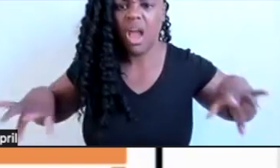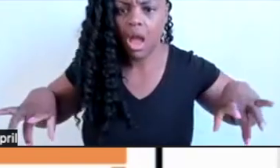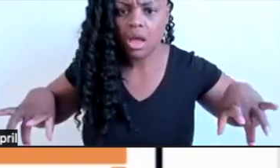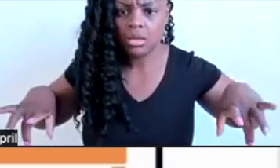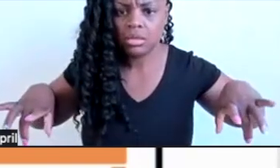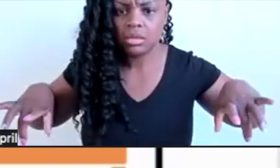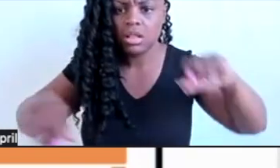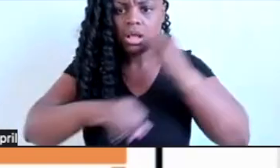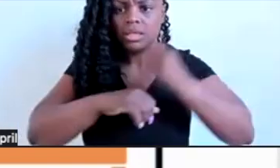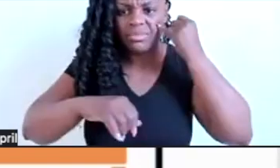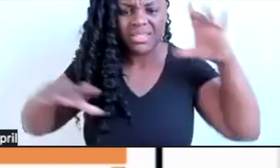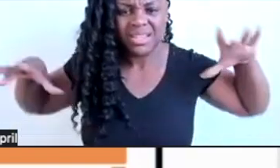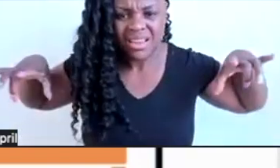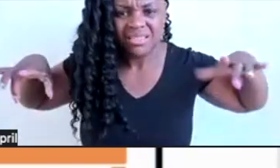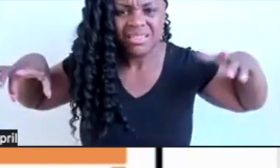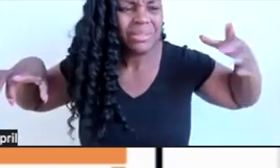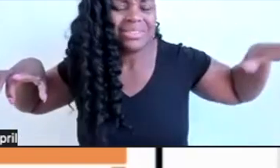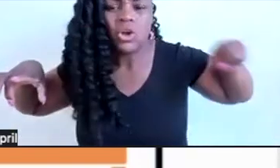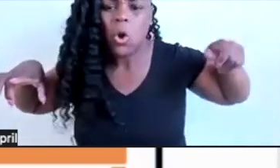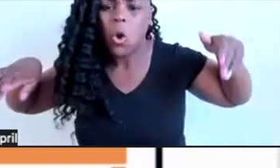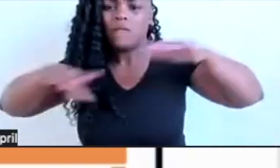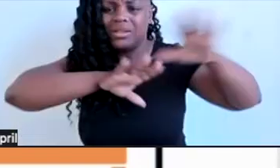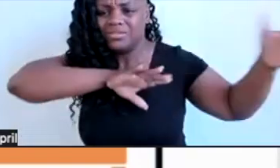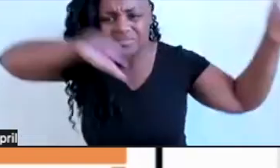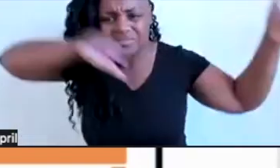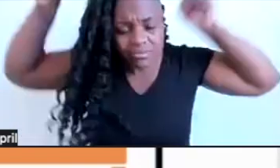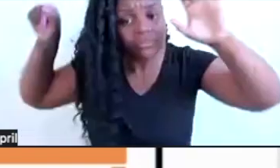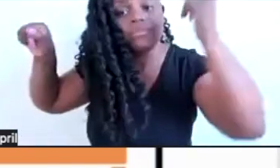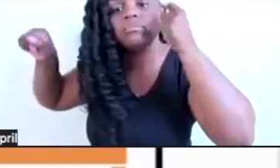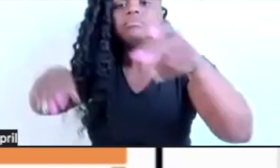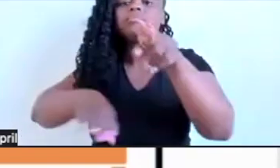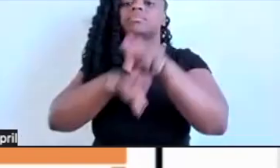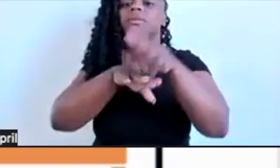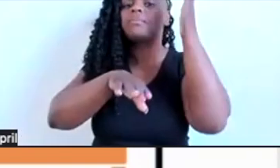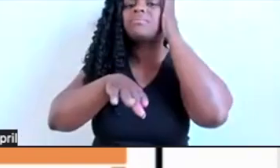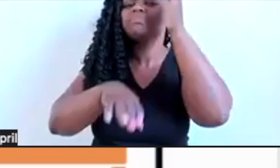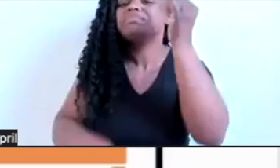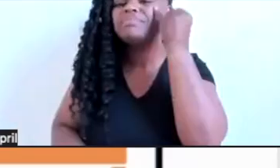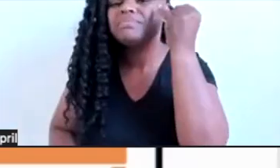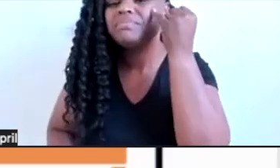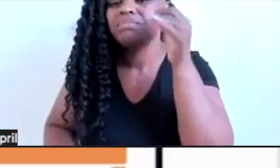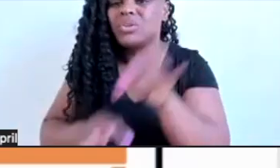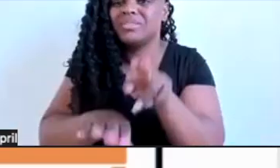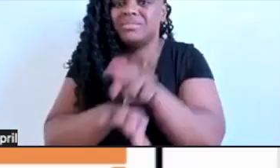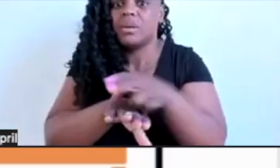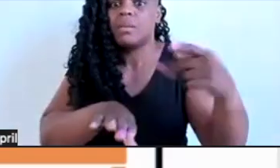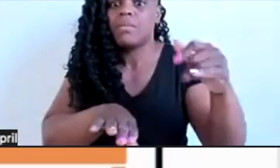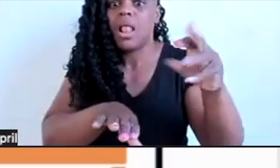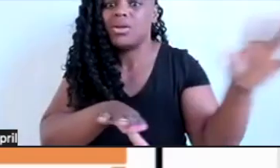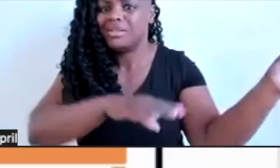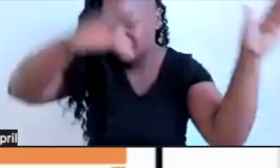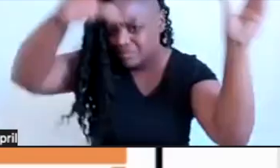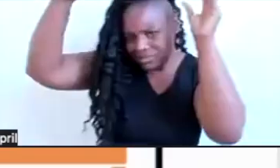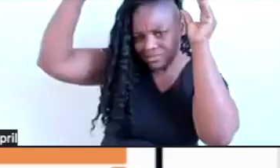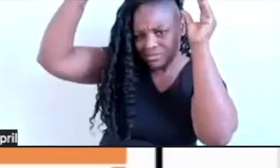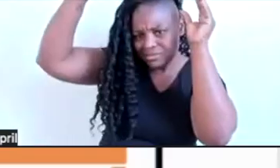in the bed and cover your head with your pillow. If you're in a mobile home, the bracing underneath can